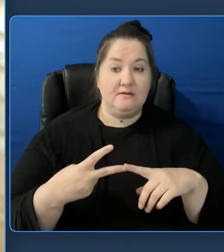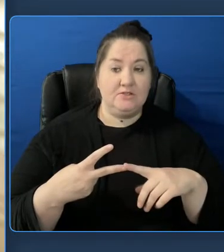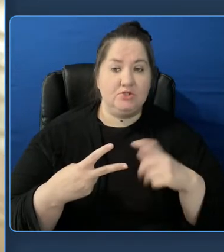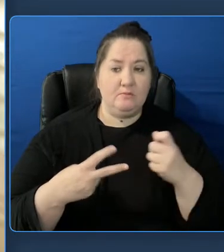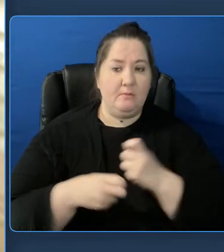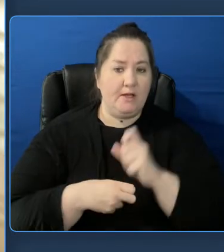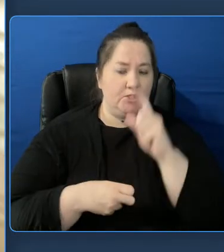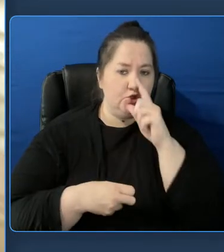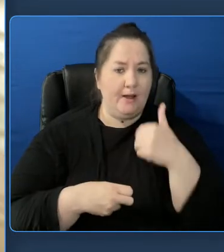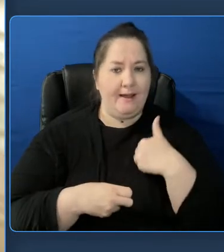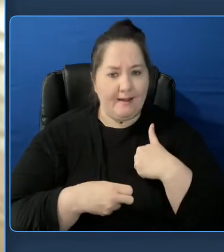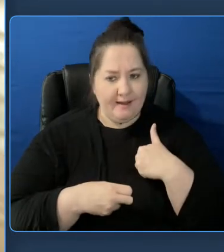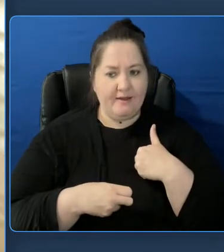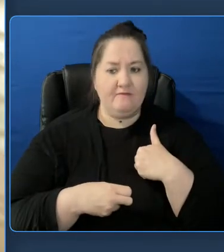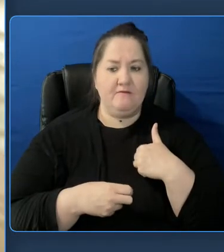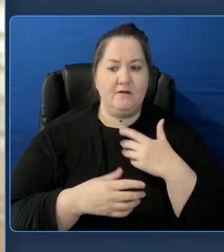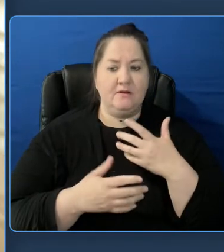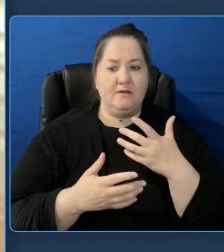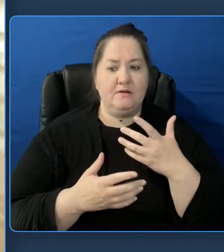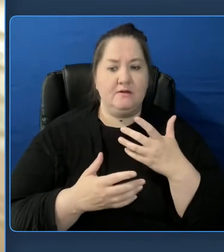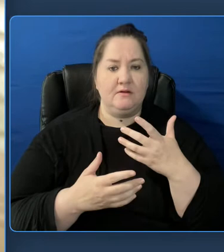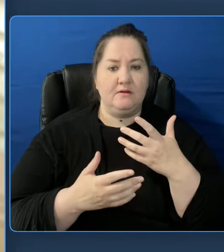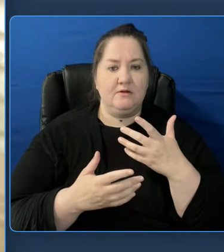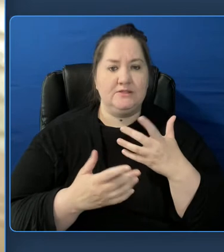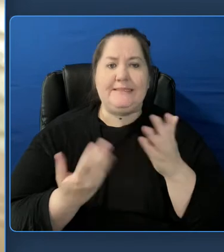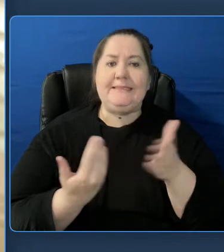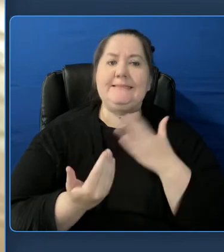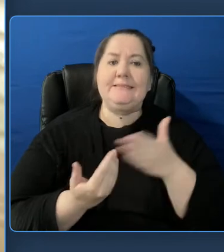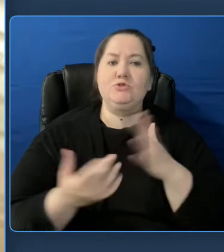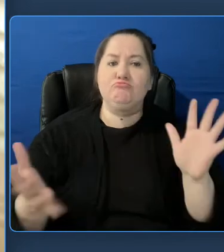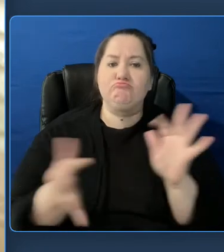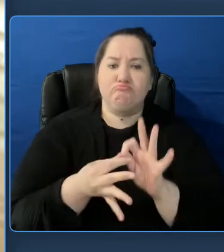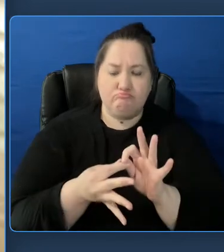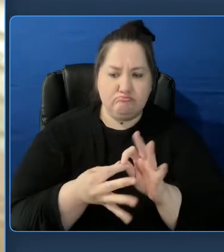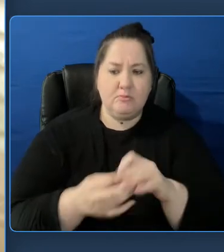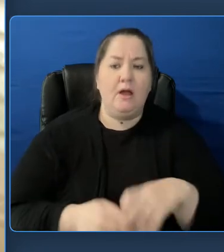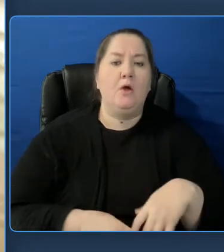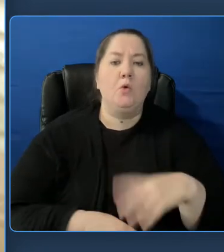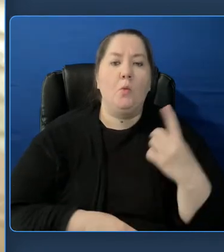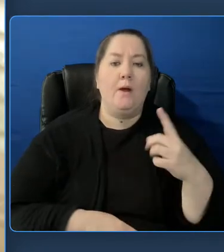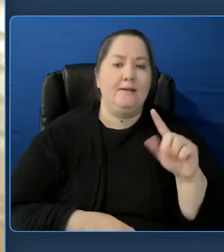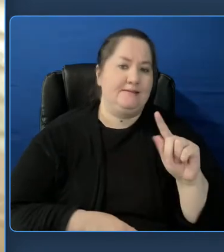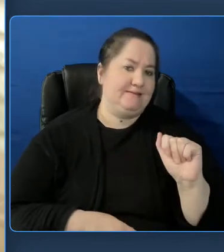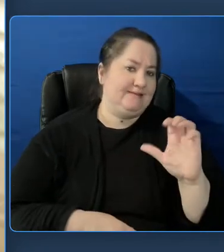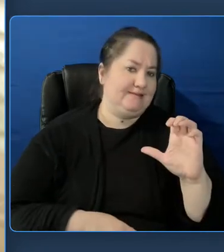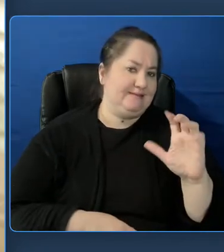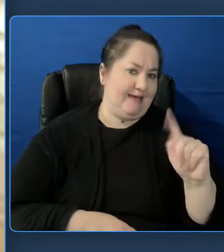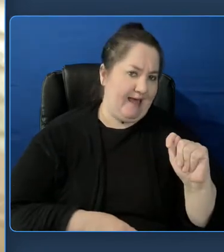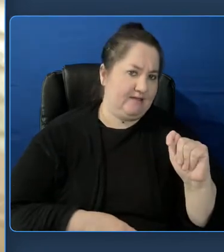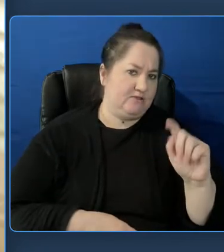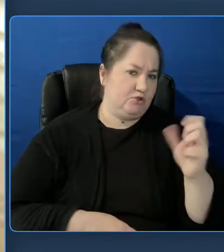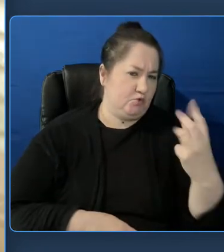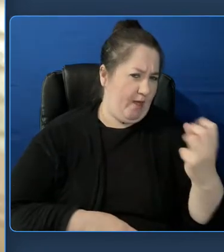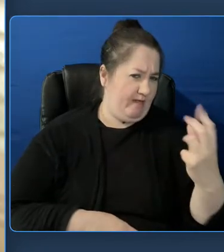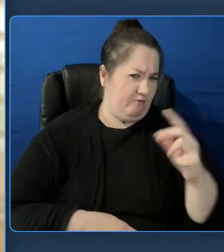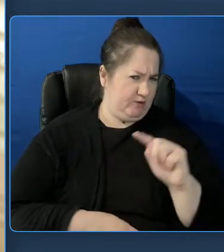just to make sure that I have, it's just easy for me to connect, and then one TAC-12 to every room.